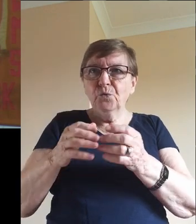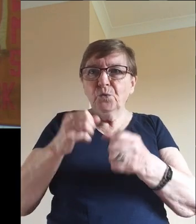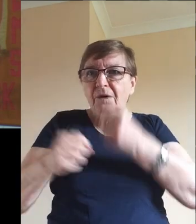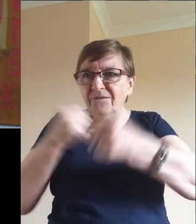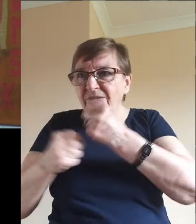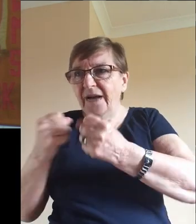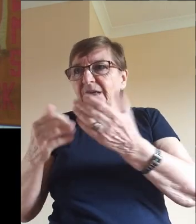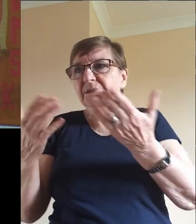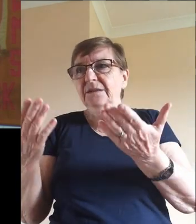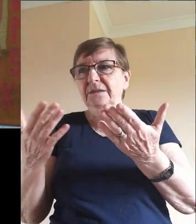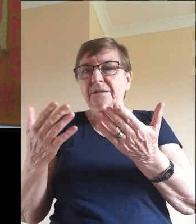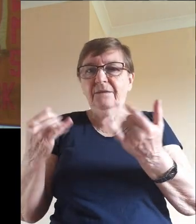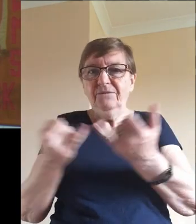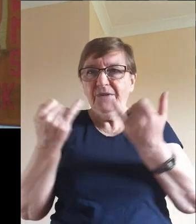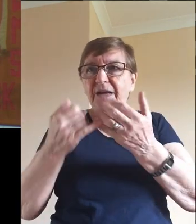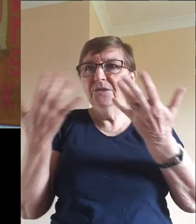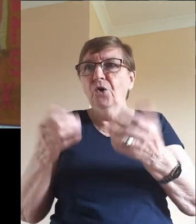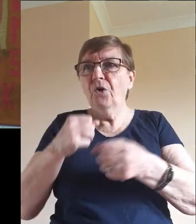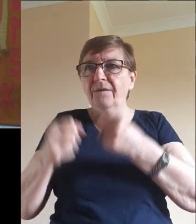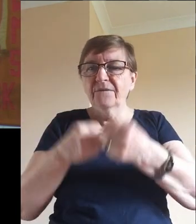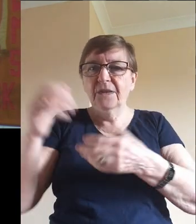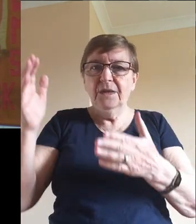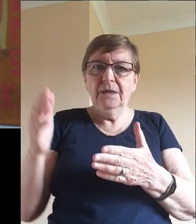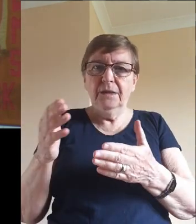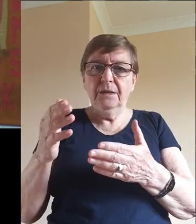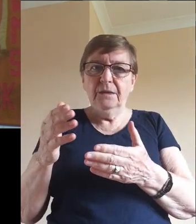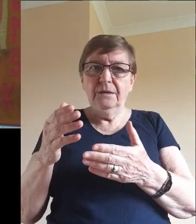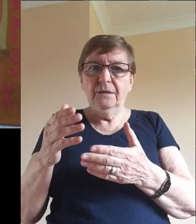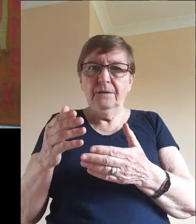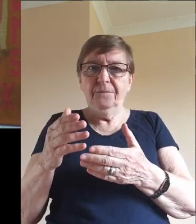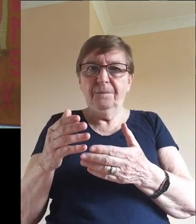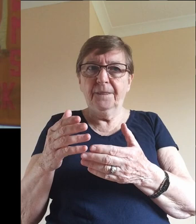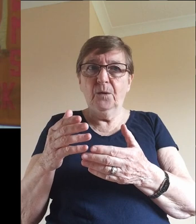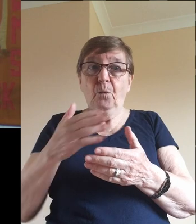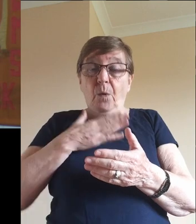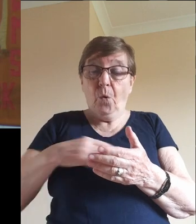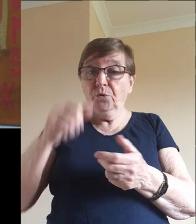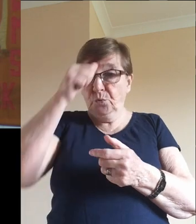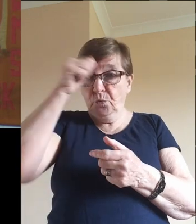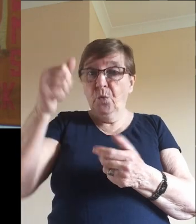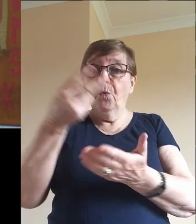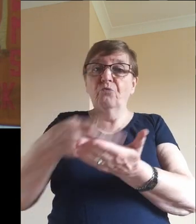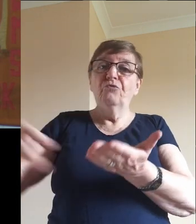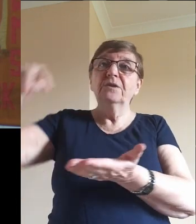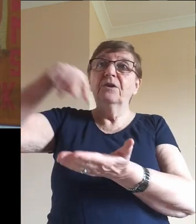the experience of being brought low so that we might later know resurrection.